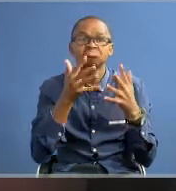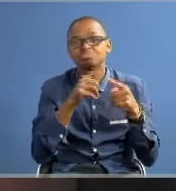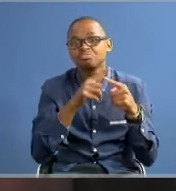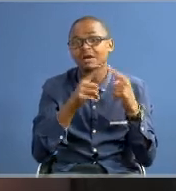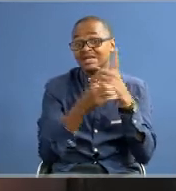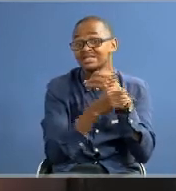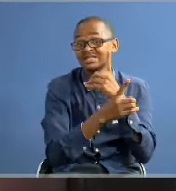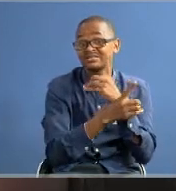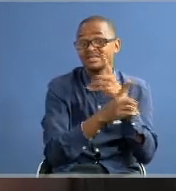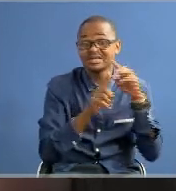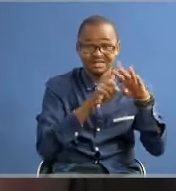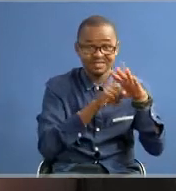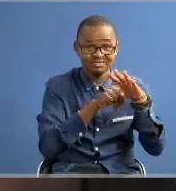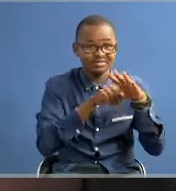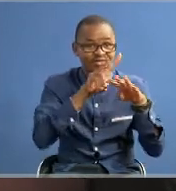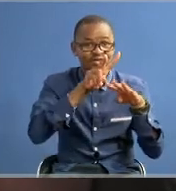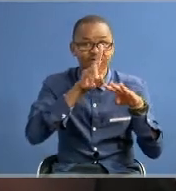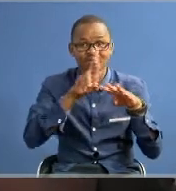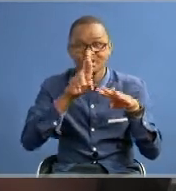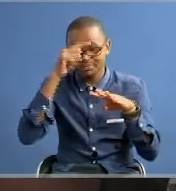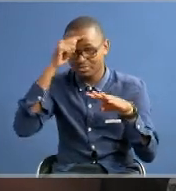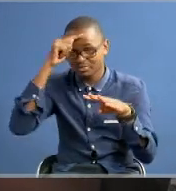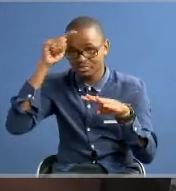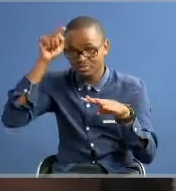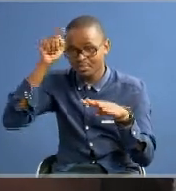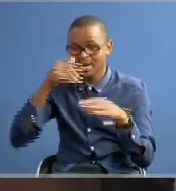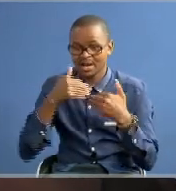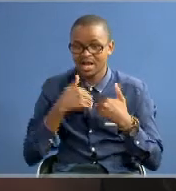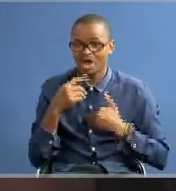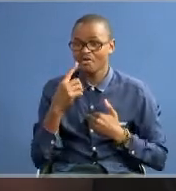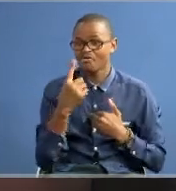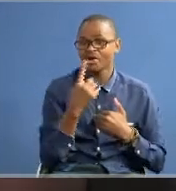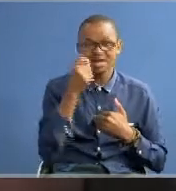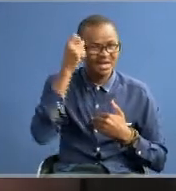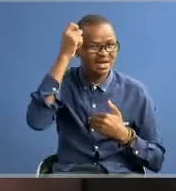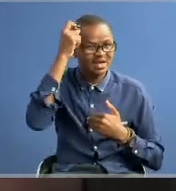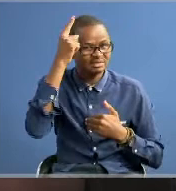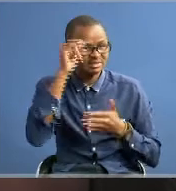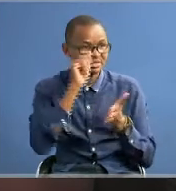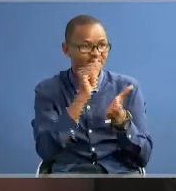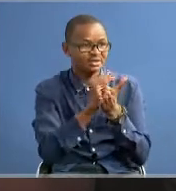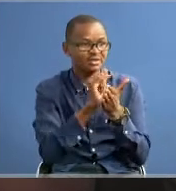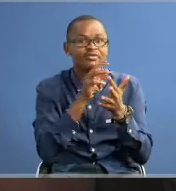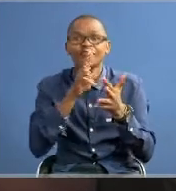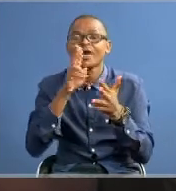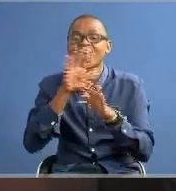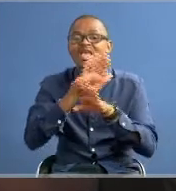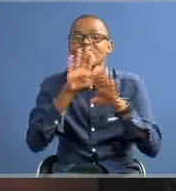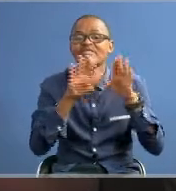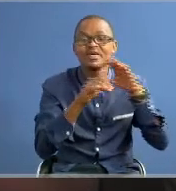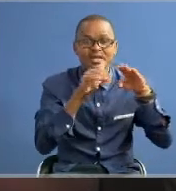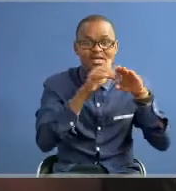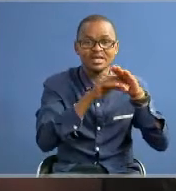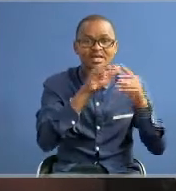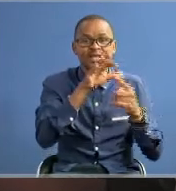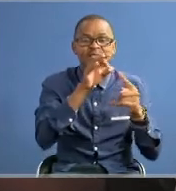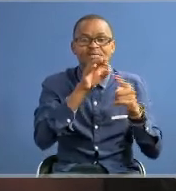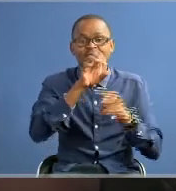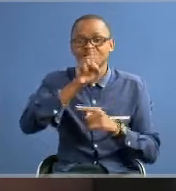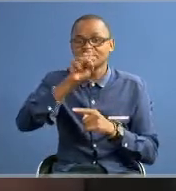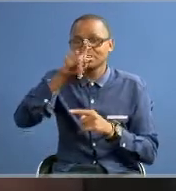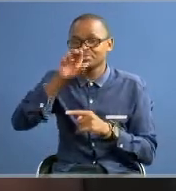kind of different when you're doing it in VR, because you need to, first of all, you need to understand that you are shooting everything in a particular